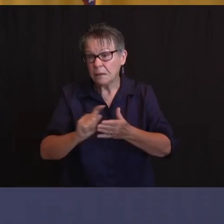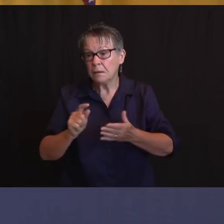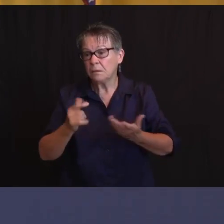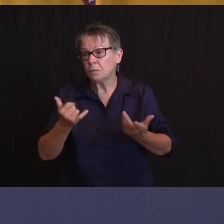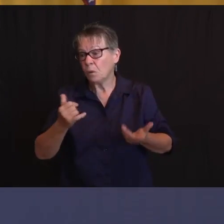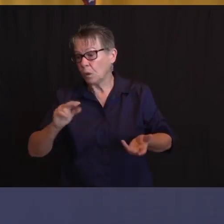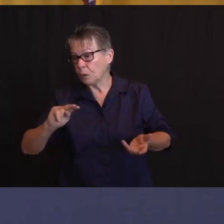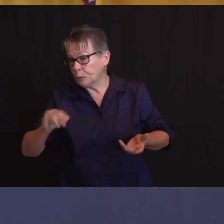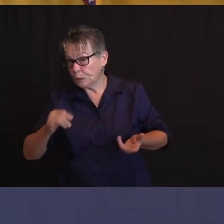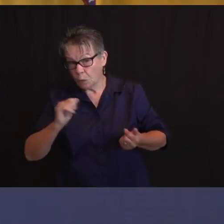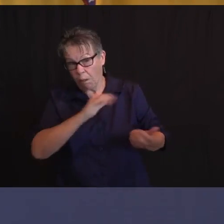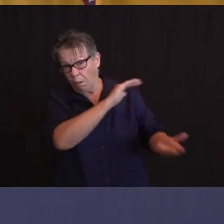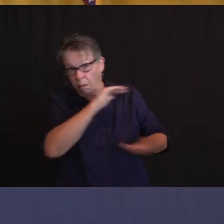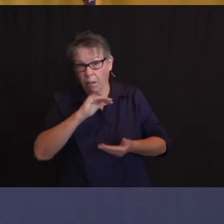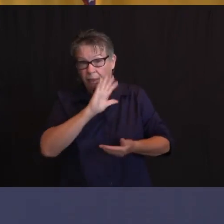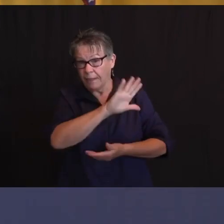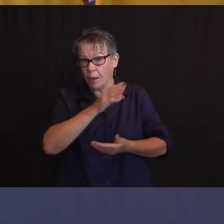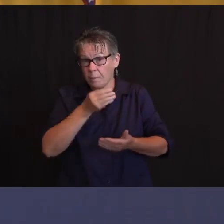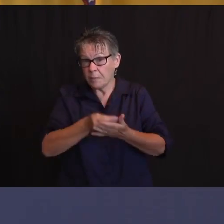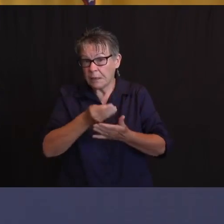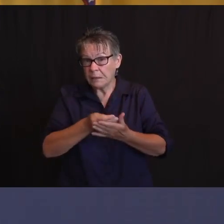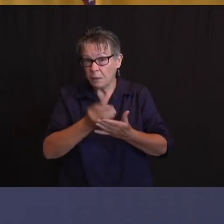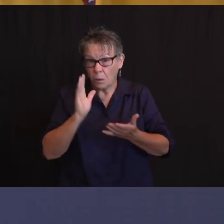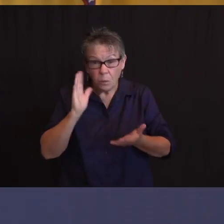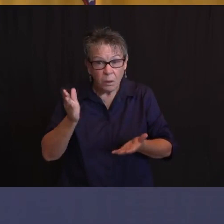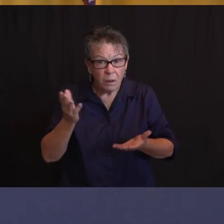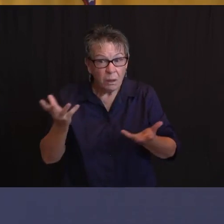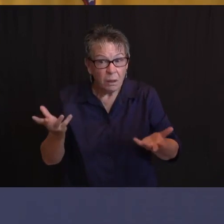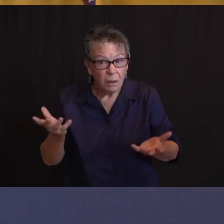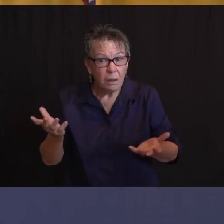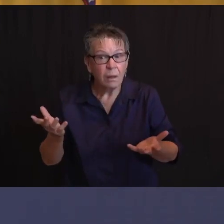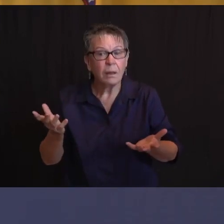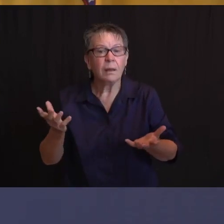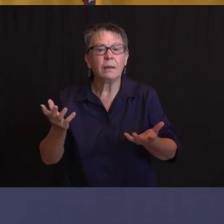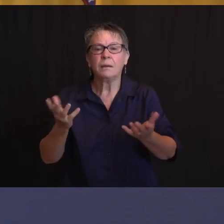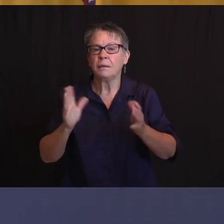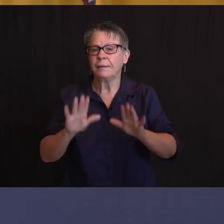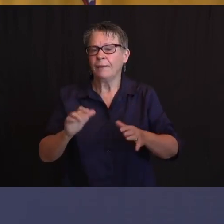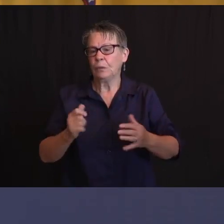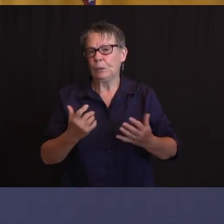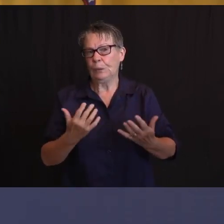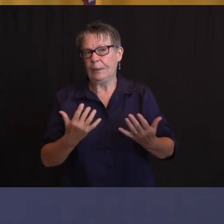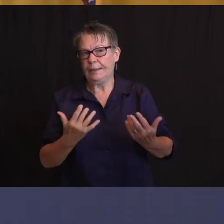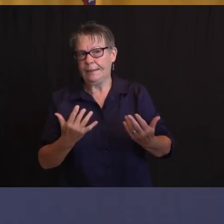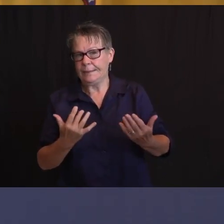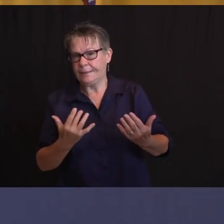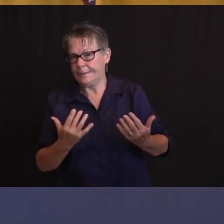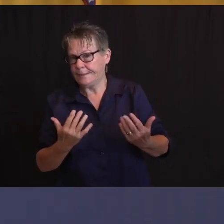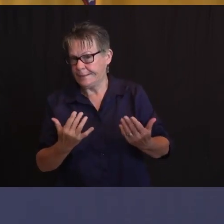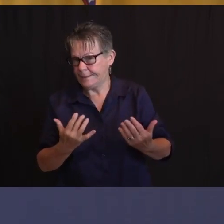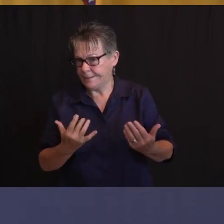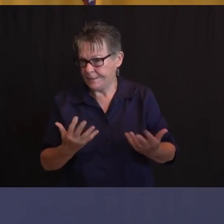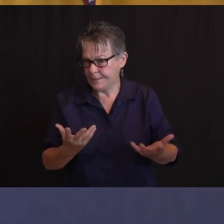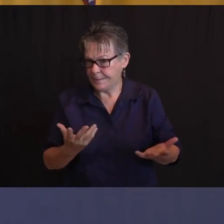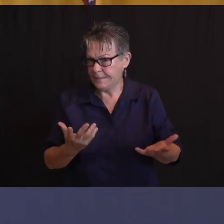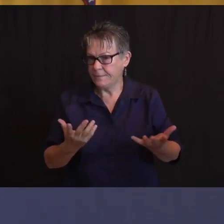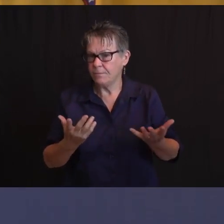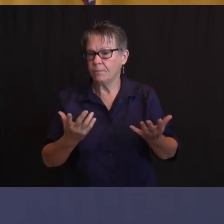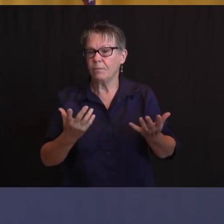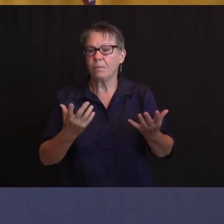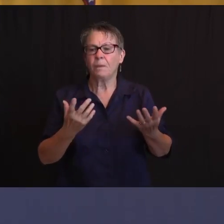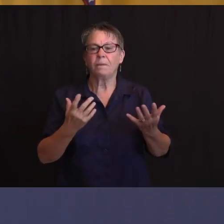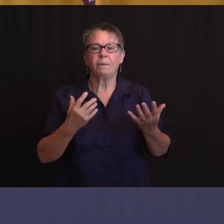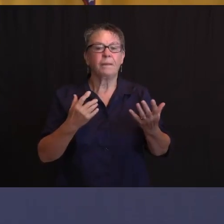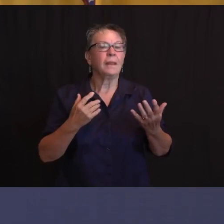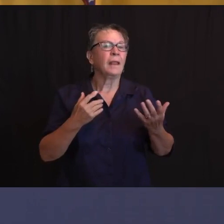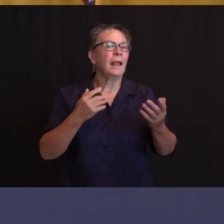one of the many states that haven't implemented it yet. I think there's only 5 or 6 that have, to the best of my knowledge, right? And the rest of us are trying to figure out exactly what